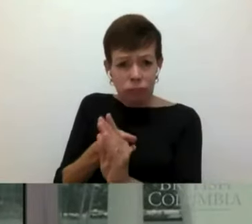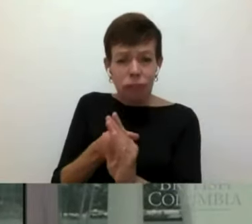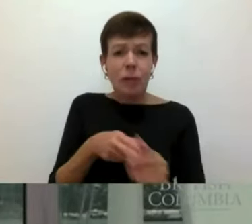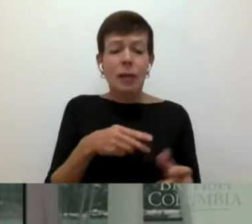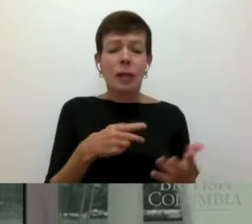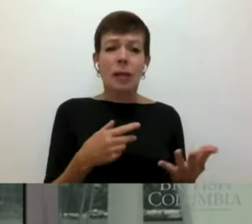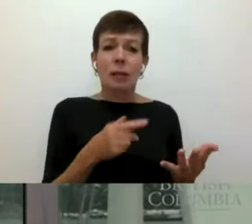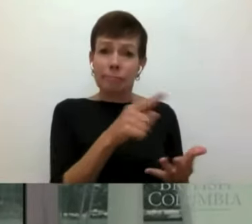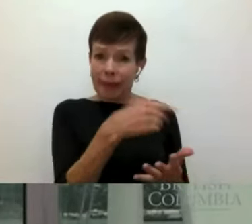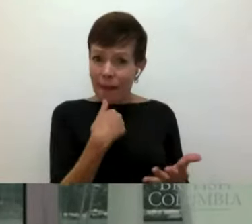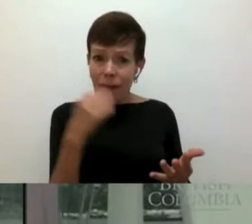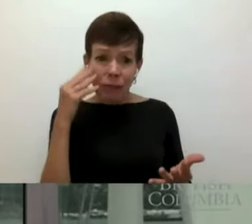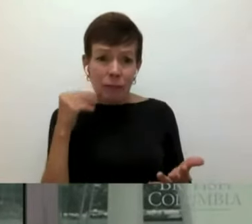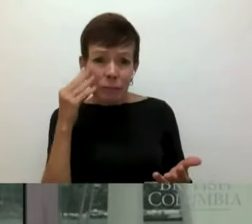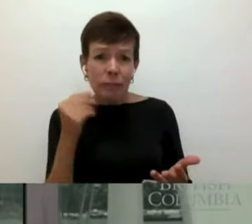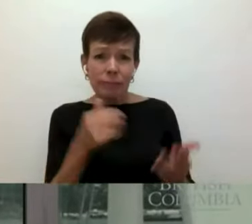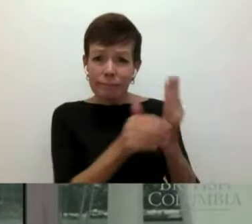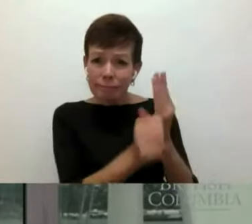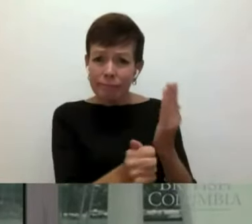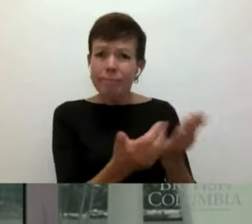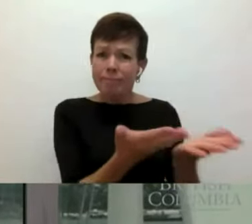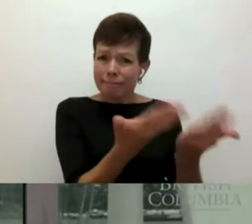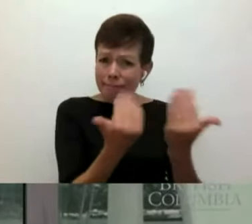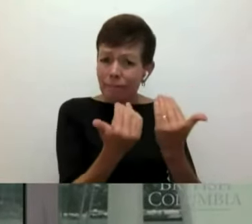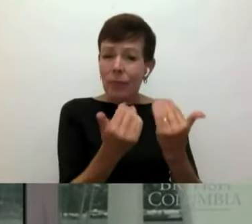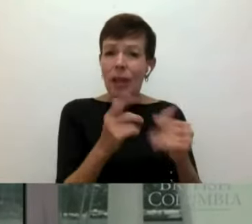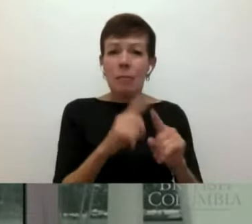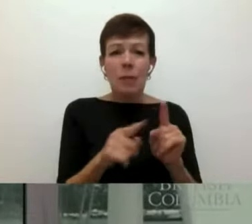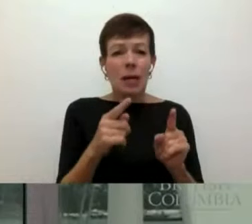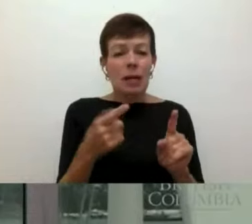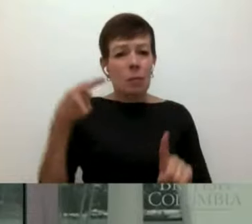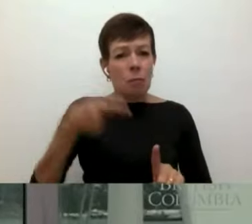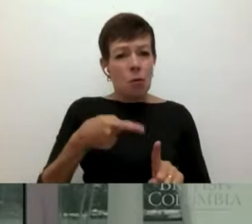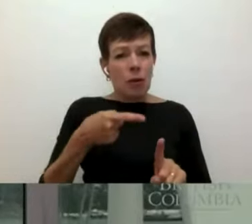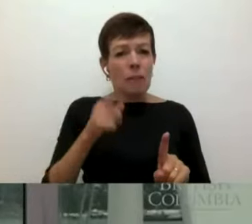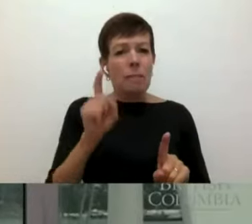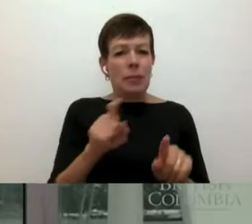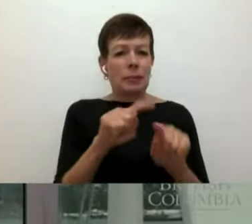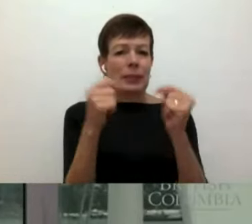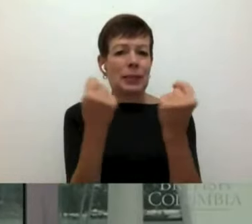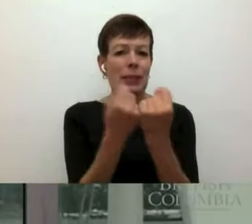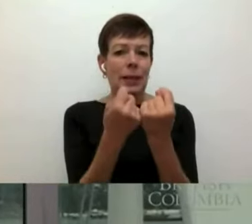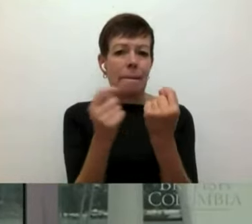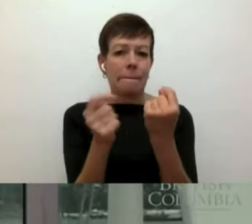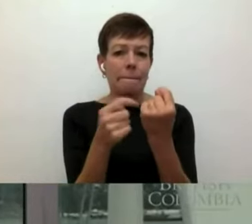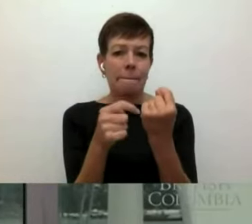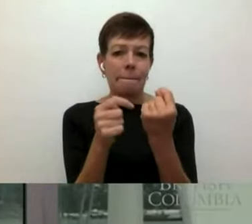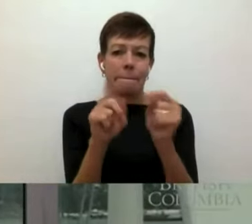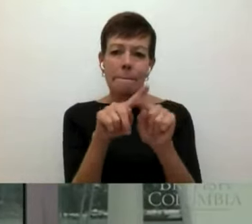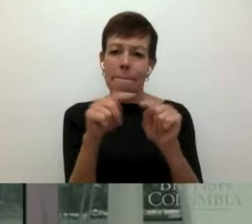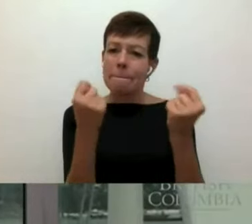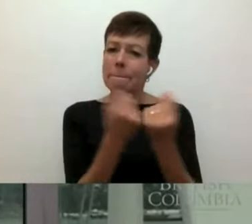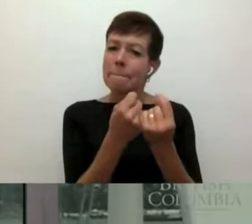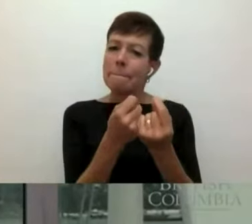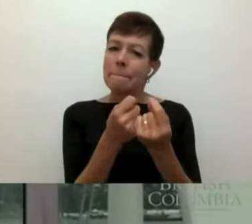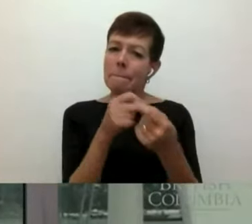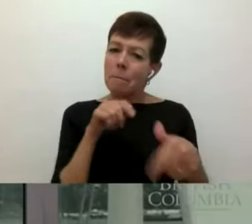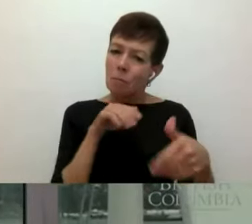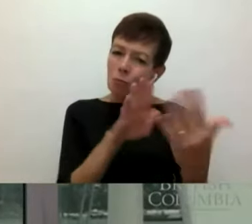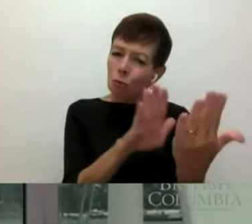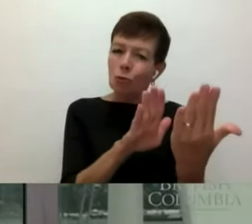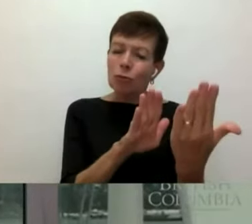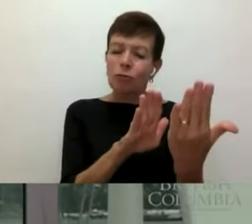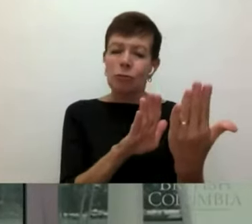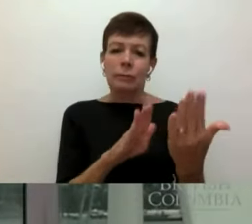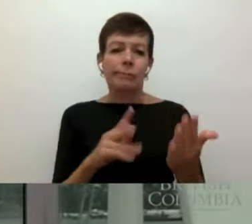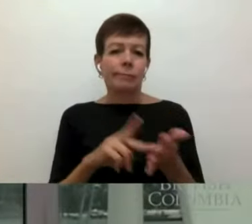very important that that be part of a unified team approach in order that the firefighting can be the most effective